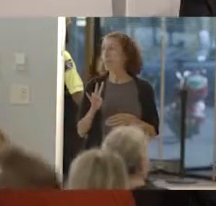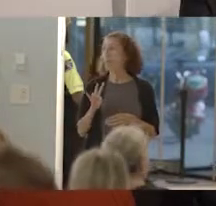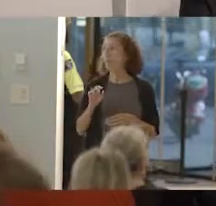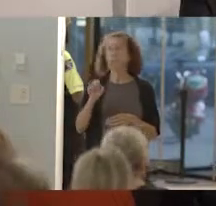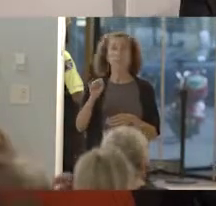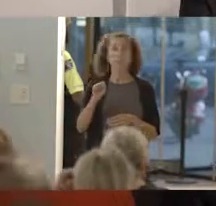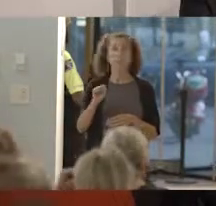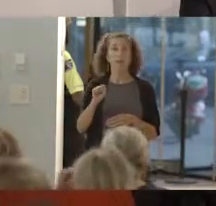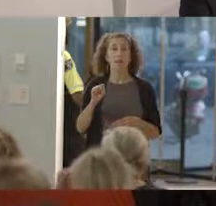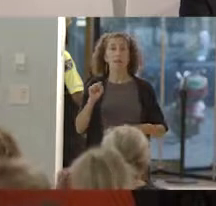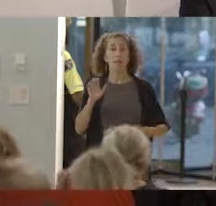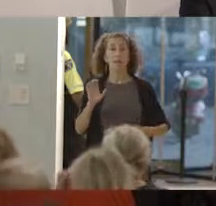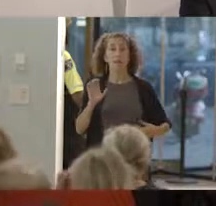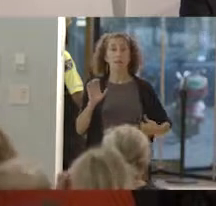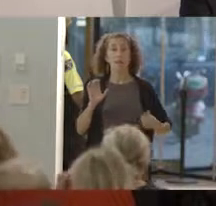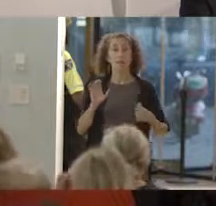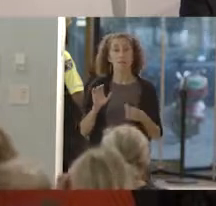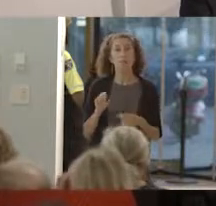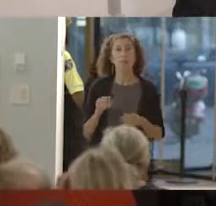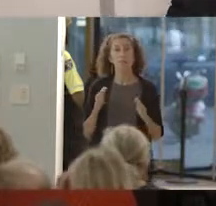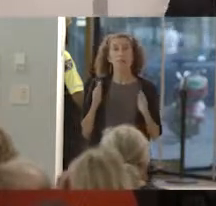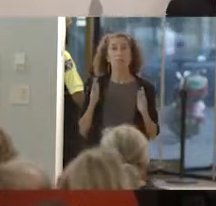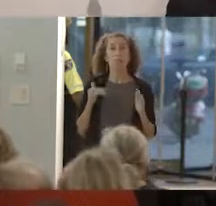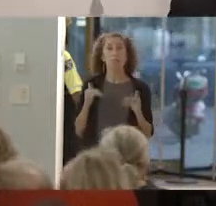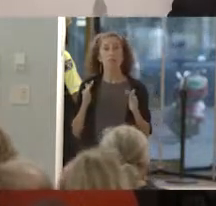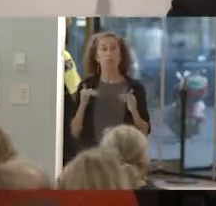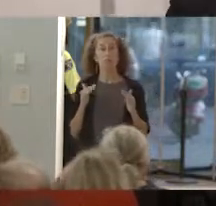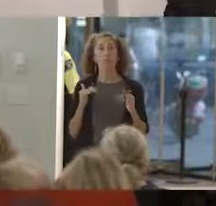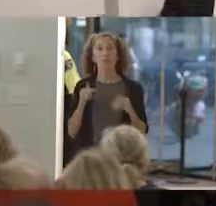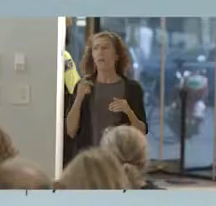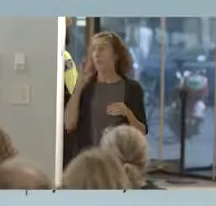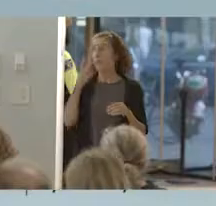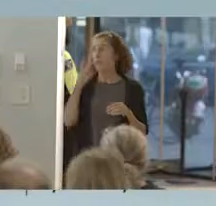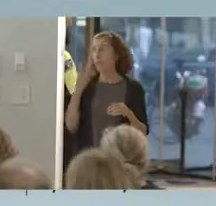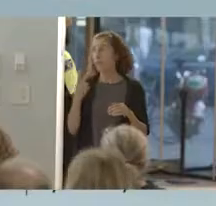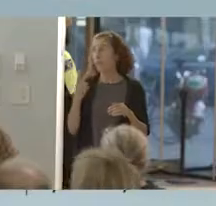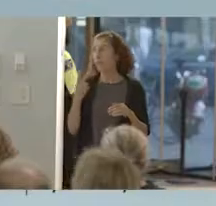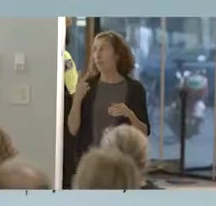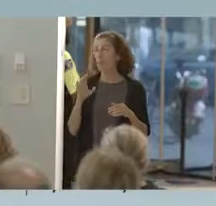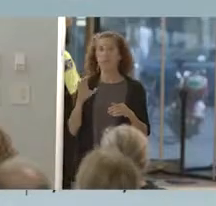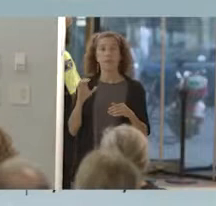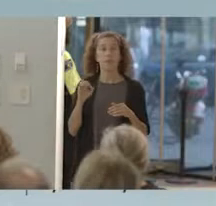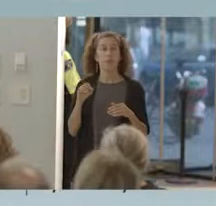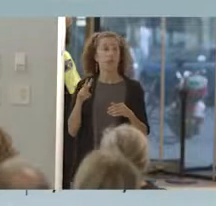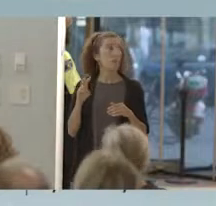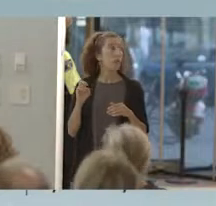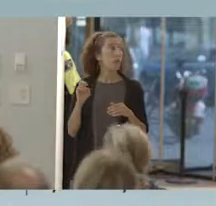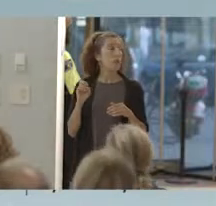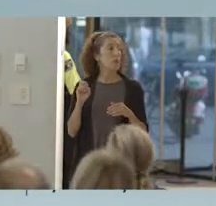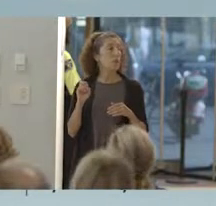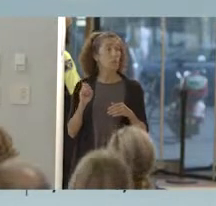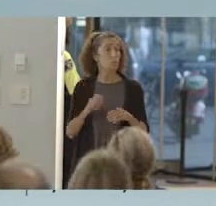Cove. Hopefully you're oriented towards this image. You can see the cove in the foreground, the actual cove, the Mary